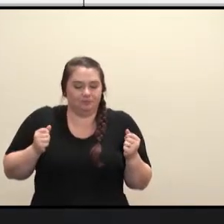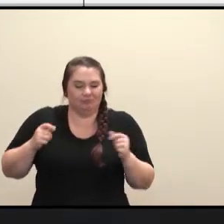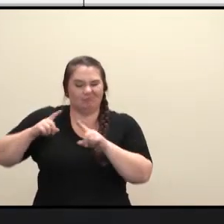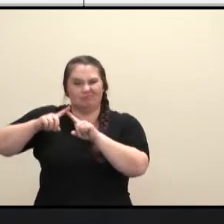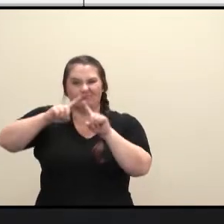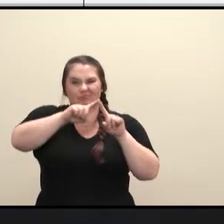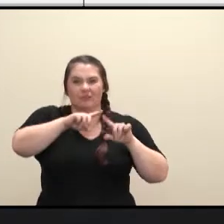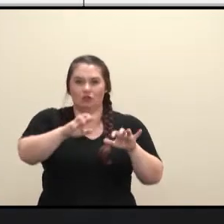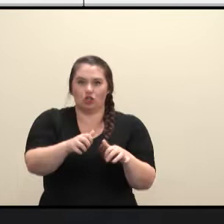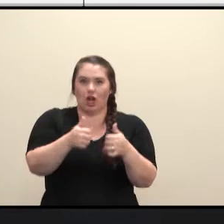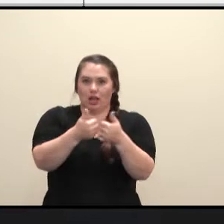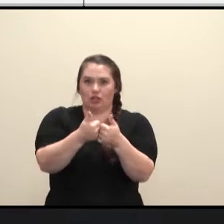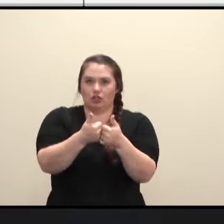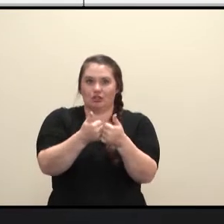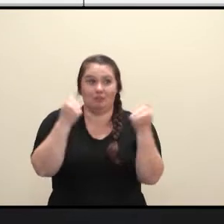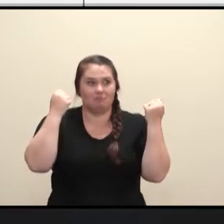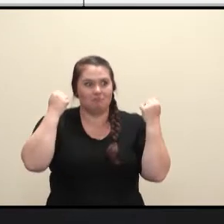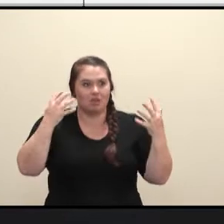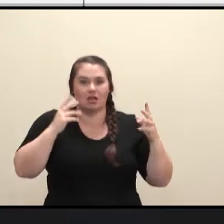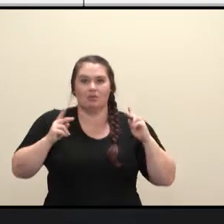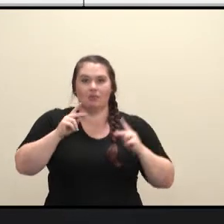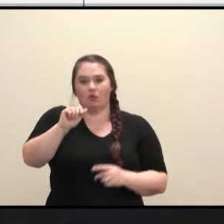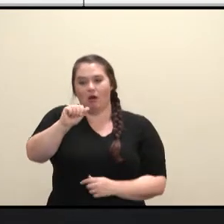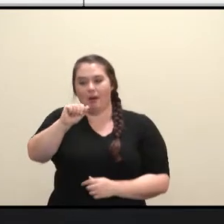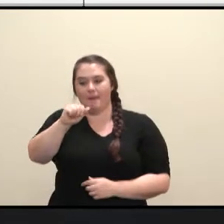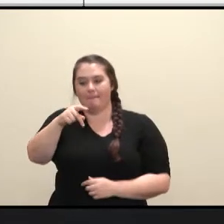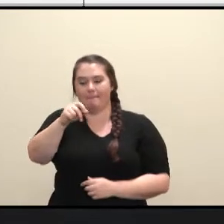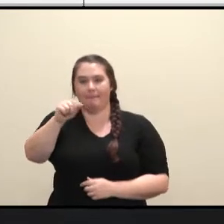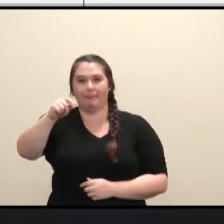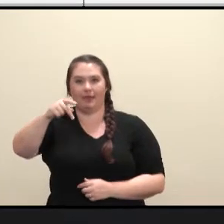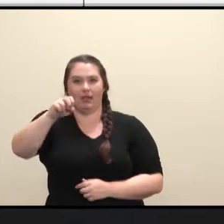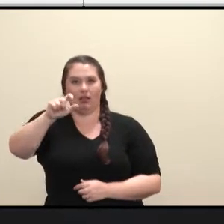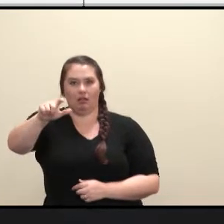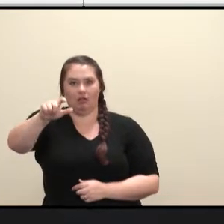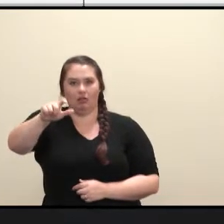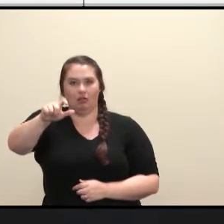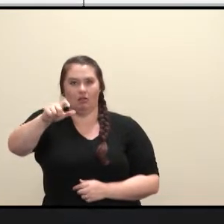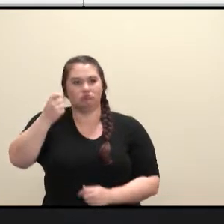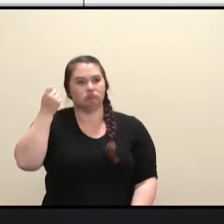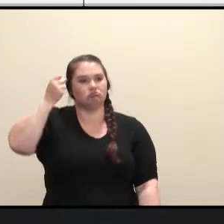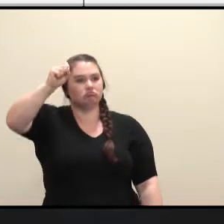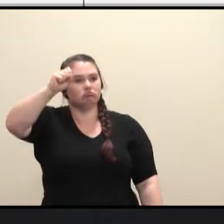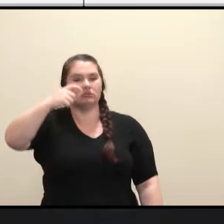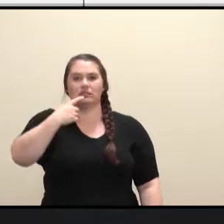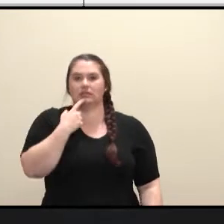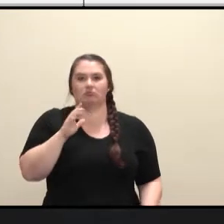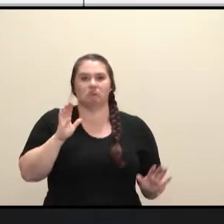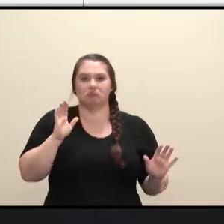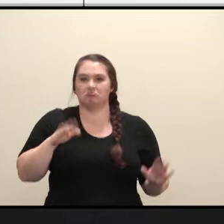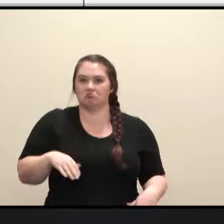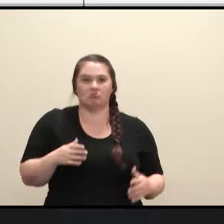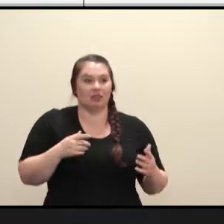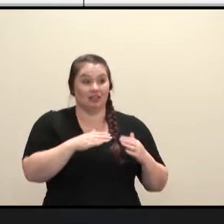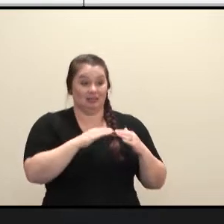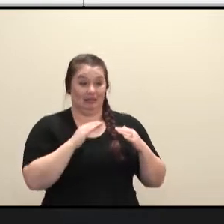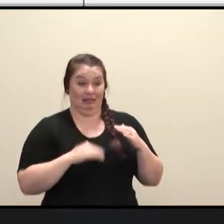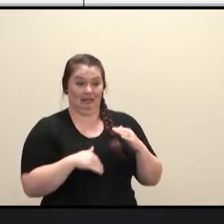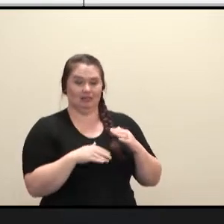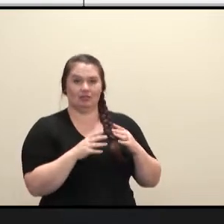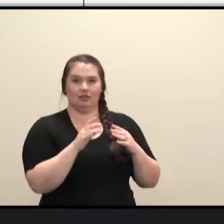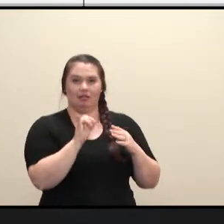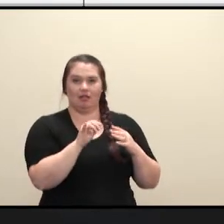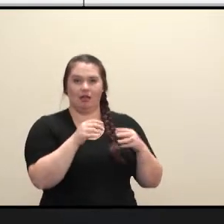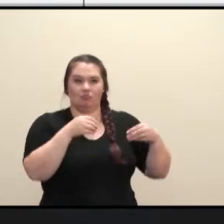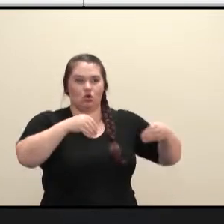challenges, appeals to maybe get that much because they're still under market value, and with the change in the